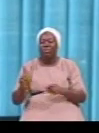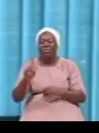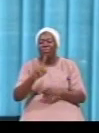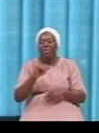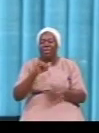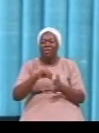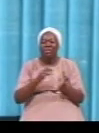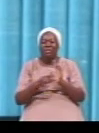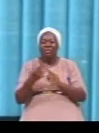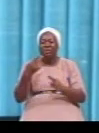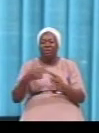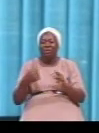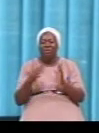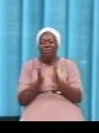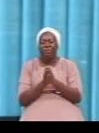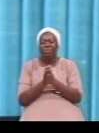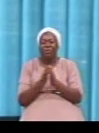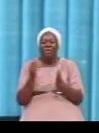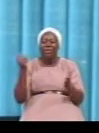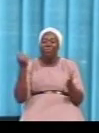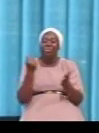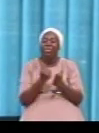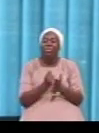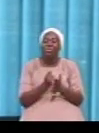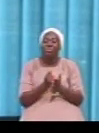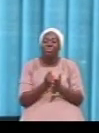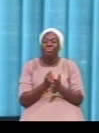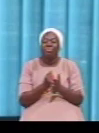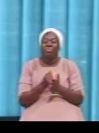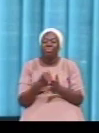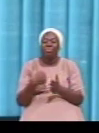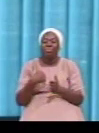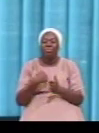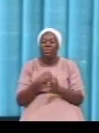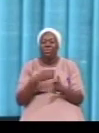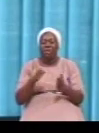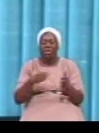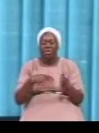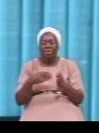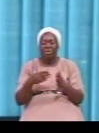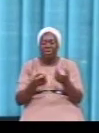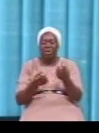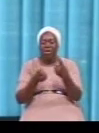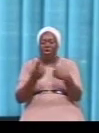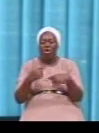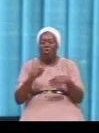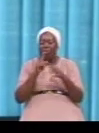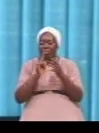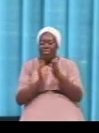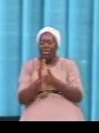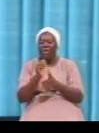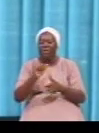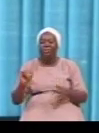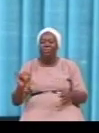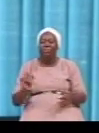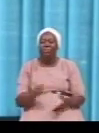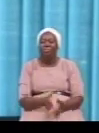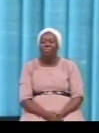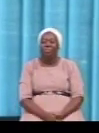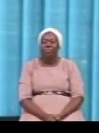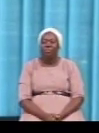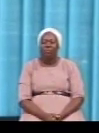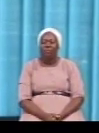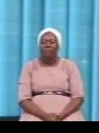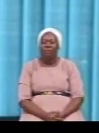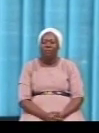pray. Amen. We're singing from page 2, Come Believing. Once again, the gospel message from the Savior you have